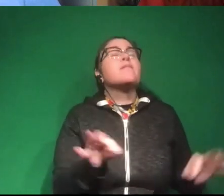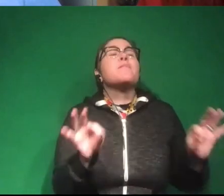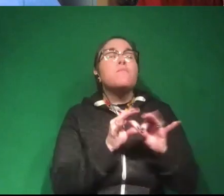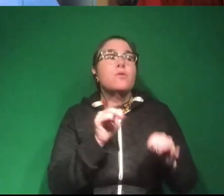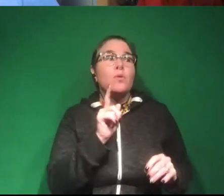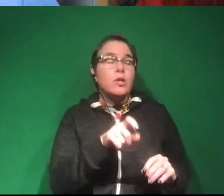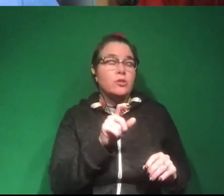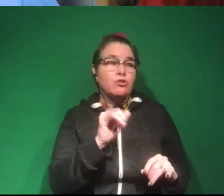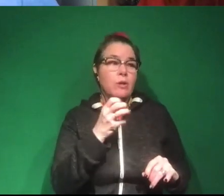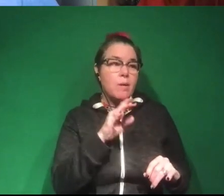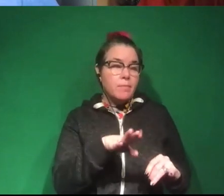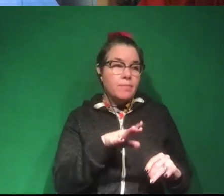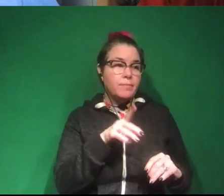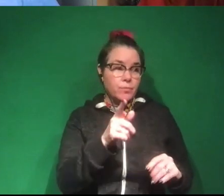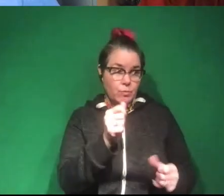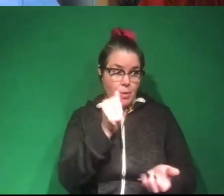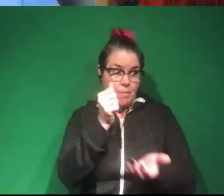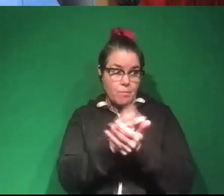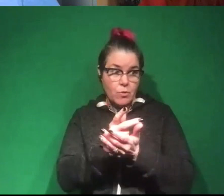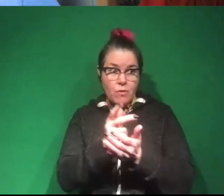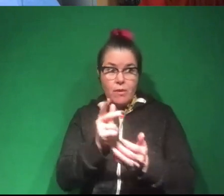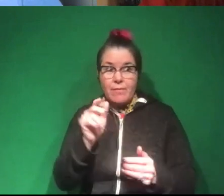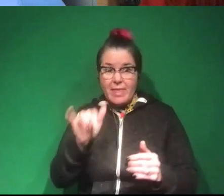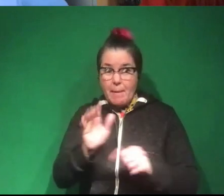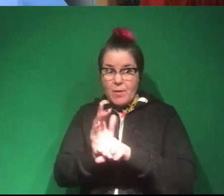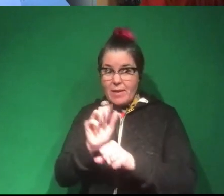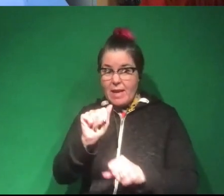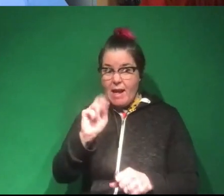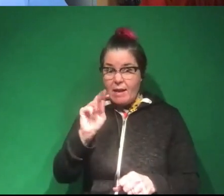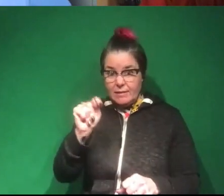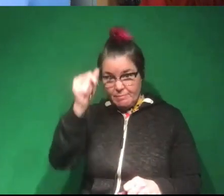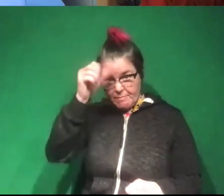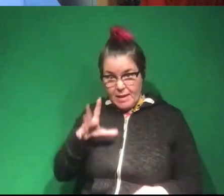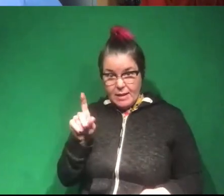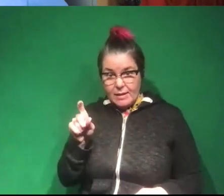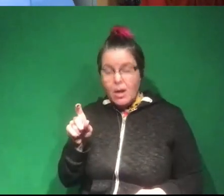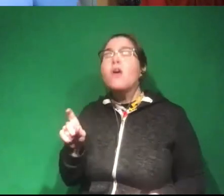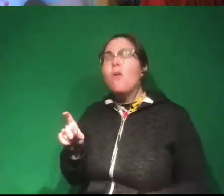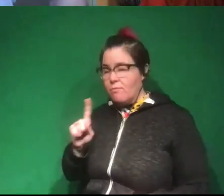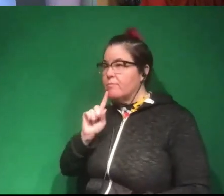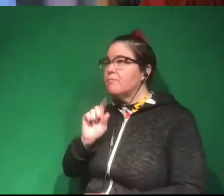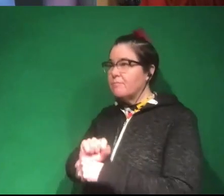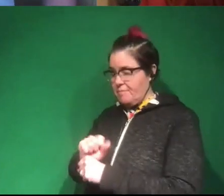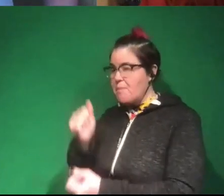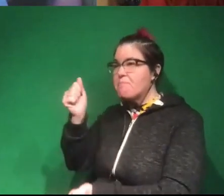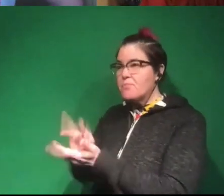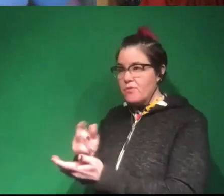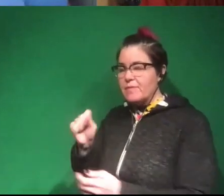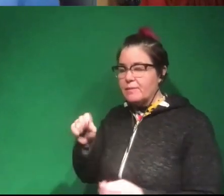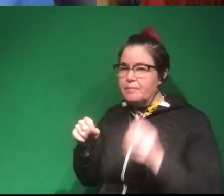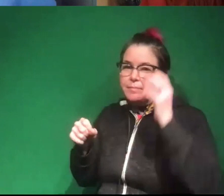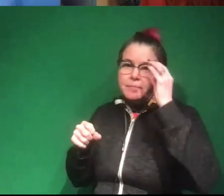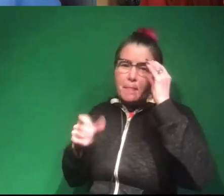from Jacob. Do you approve of the Antman movie? I do approve of the Antman movie. I don't know if you saw this before,